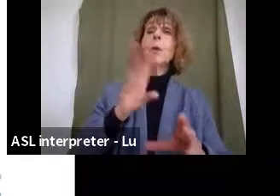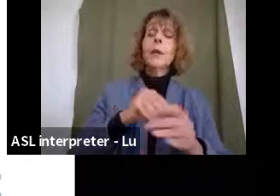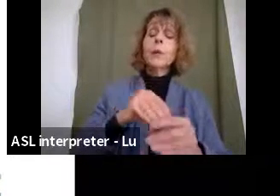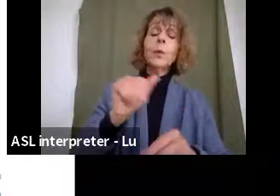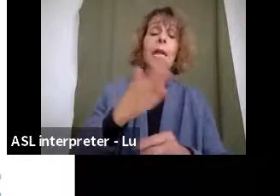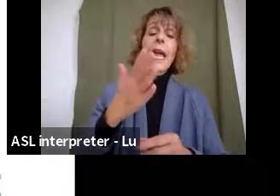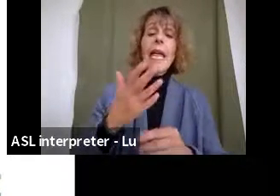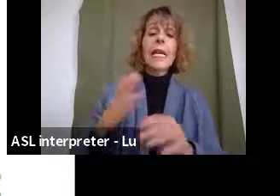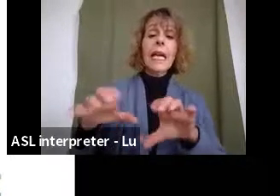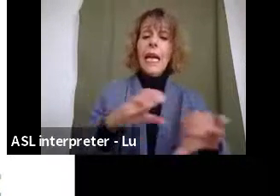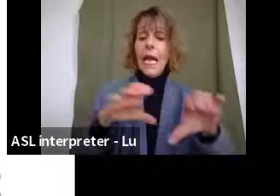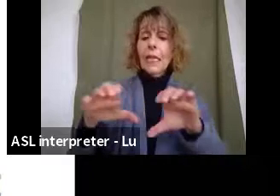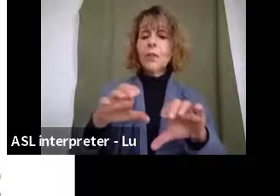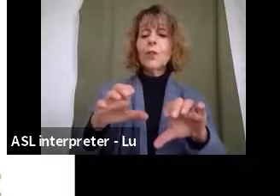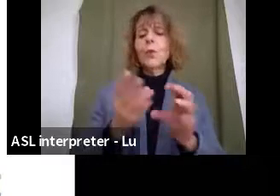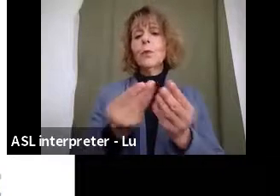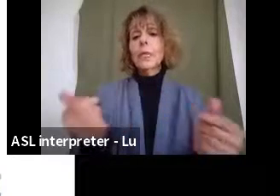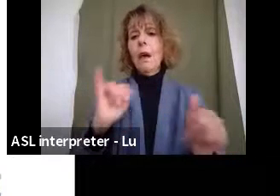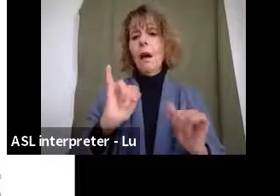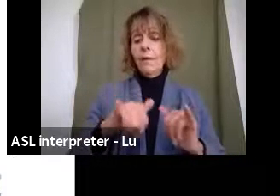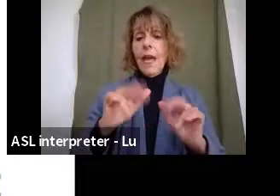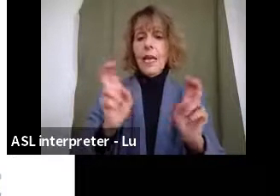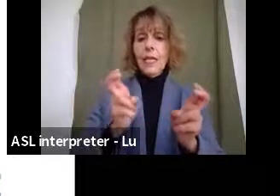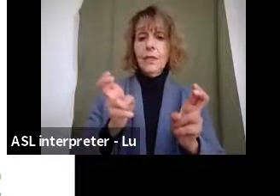have a focus on,